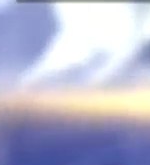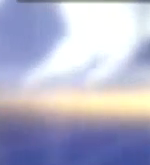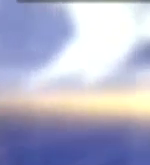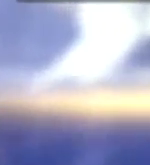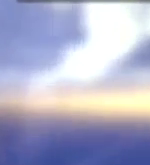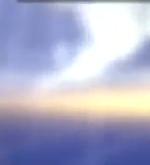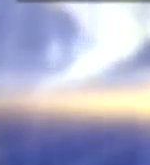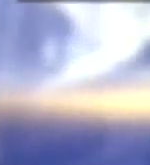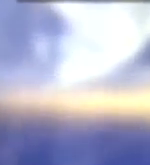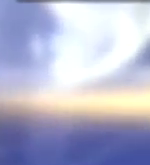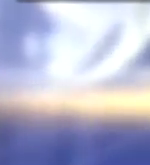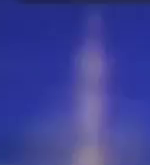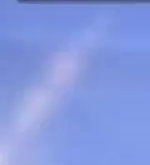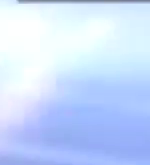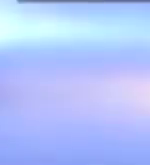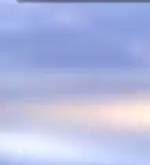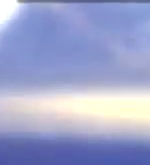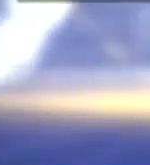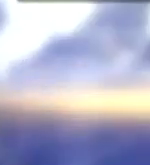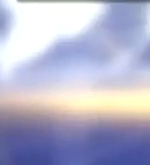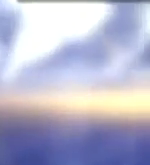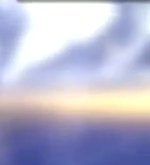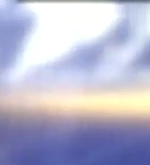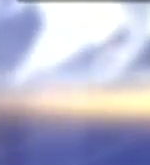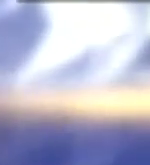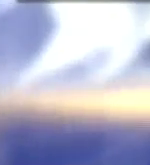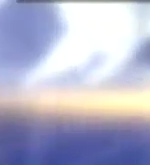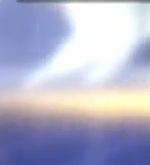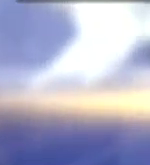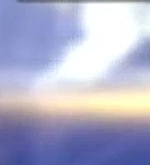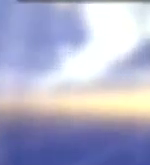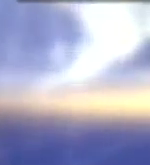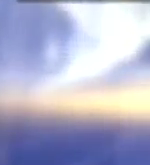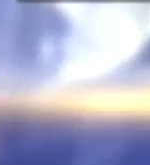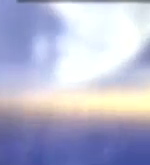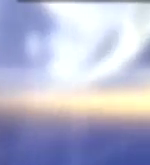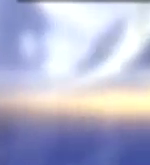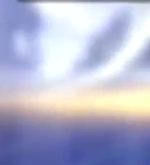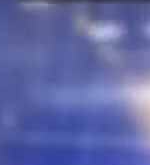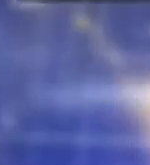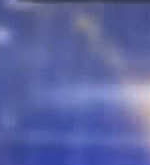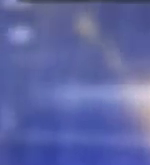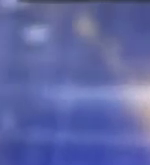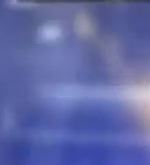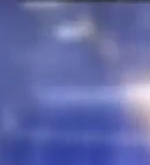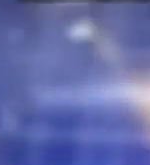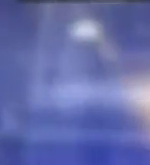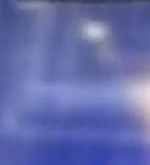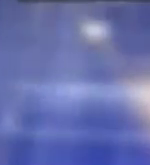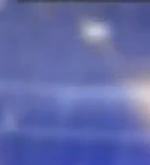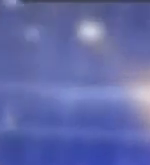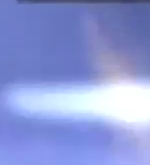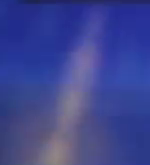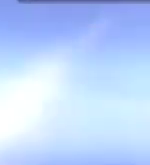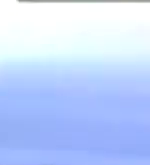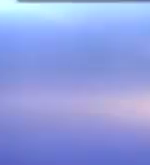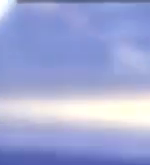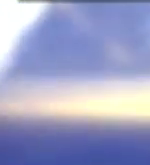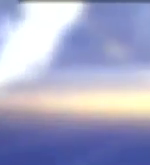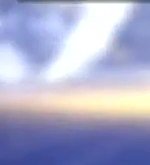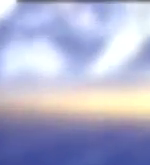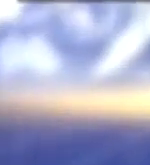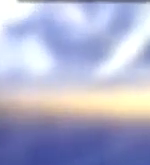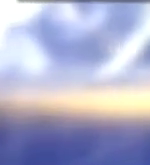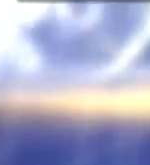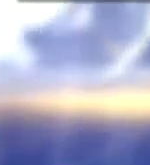Accountants in Antigua. Immediate past President Julian Roll, First Vice President Zelma Wilson, and Second Vice President Reese Chipman participated